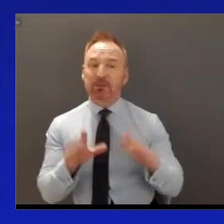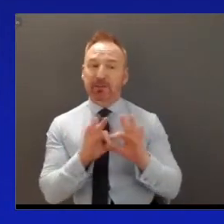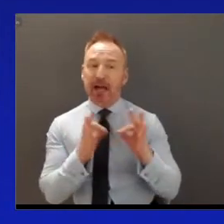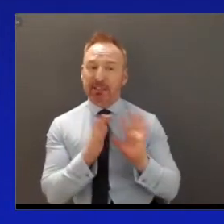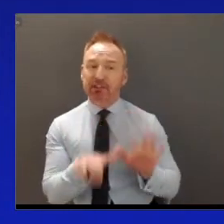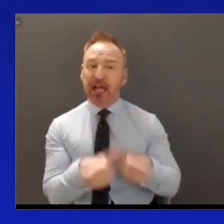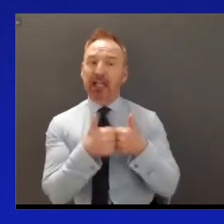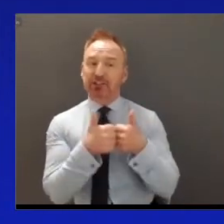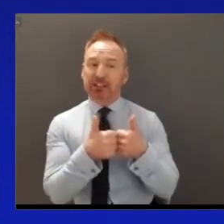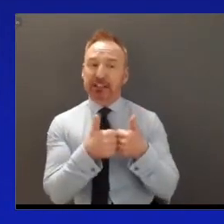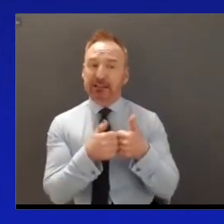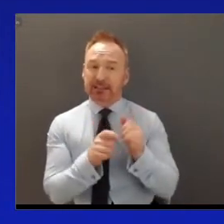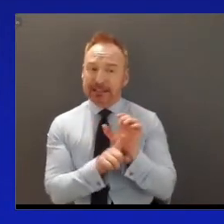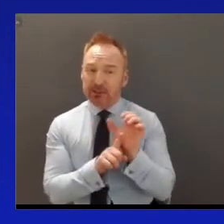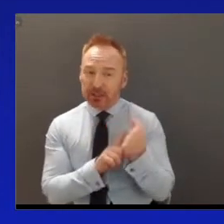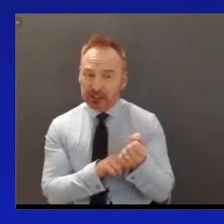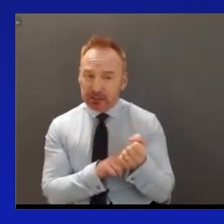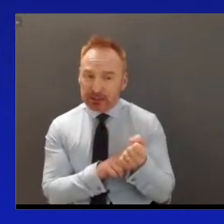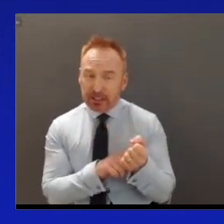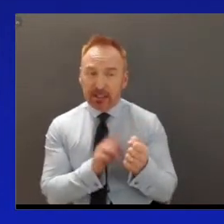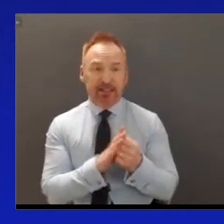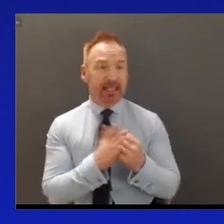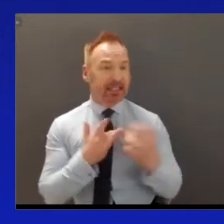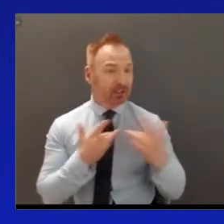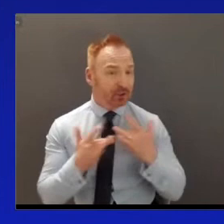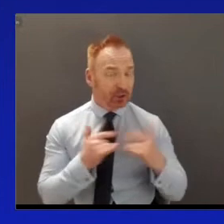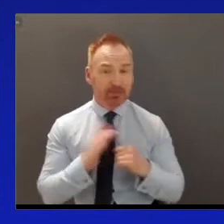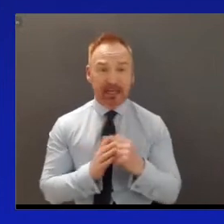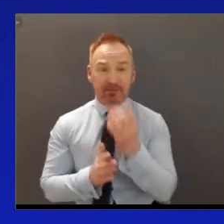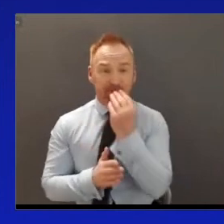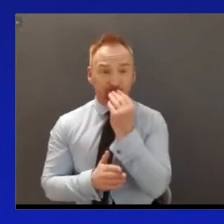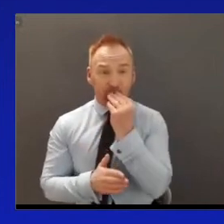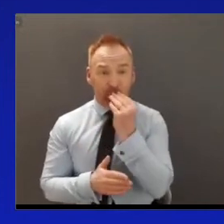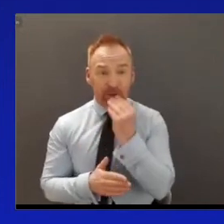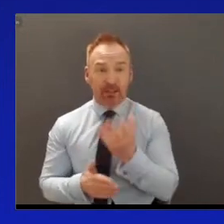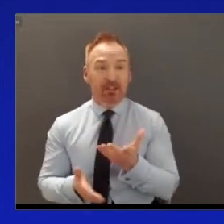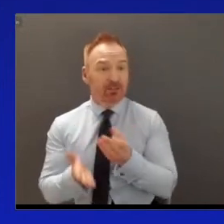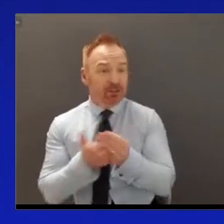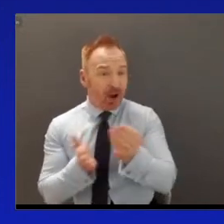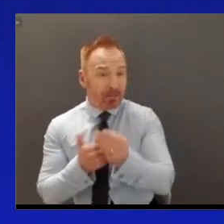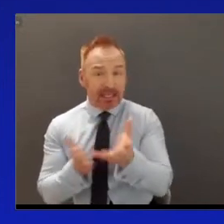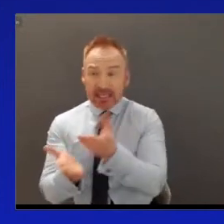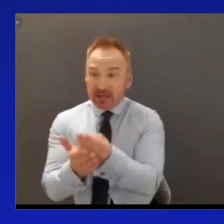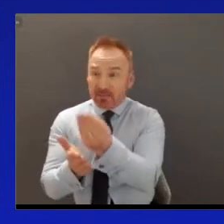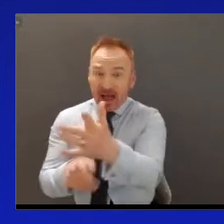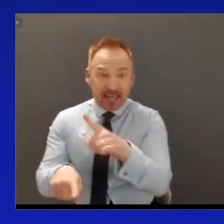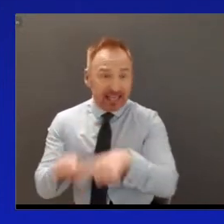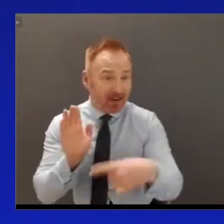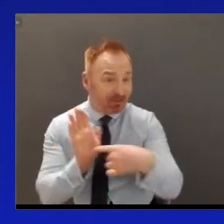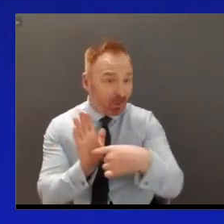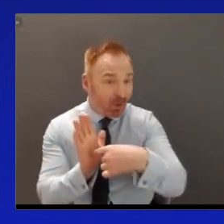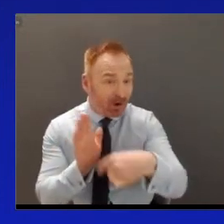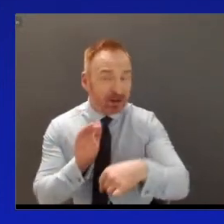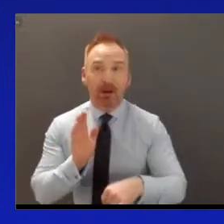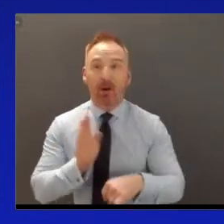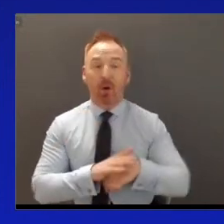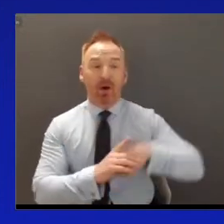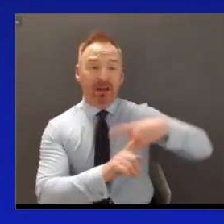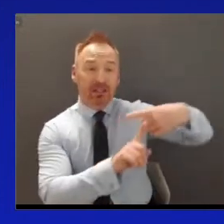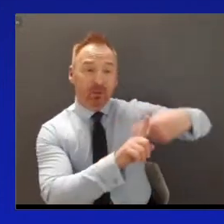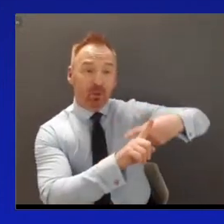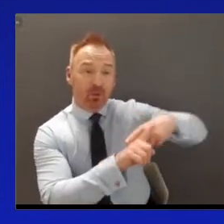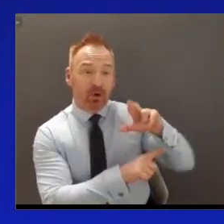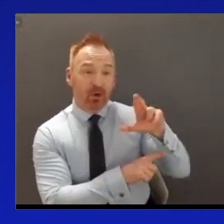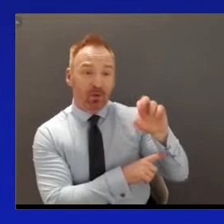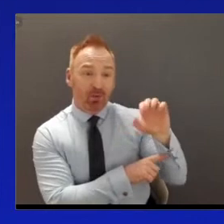concerned about being able to purchase food to feed their families or have enough income to pay their rent. These